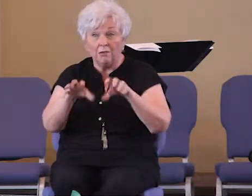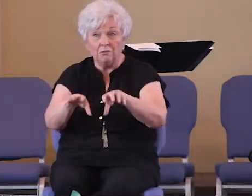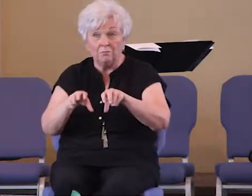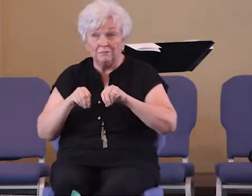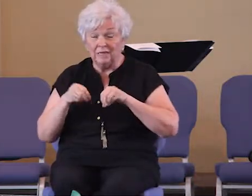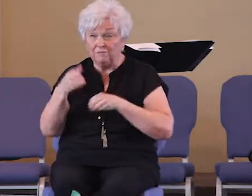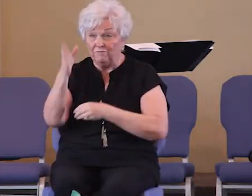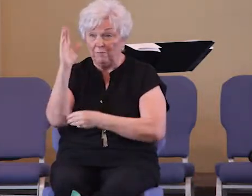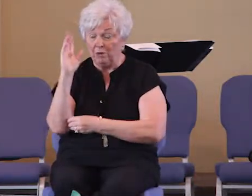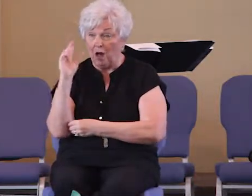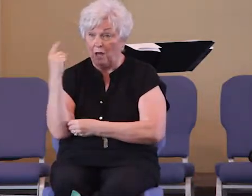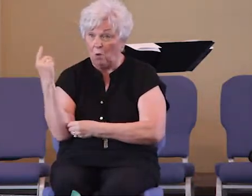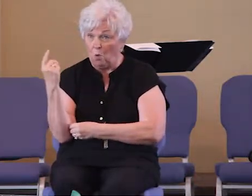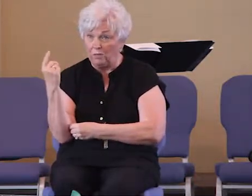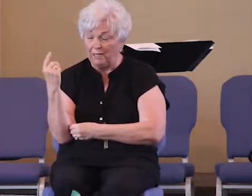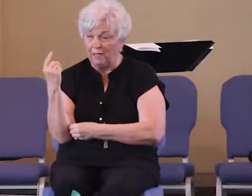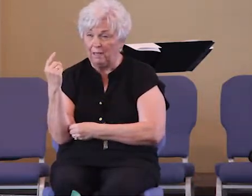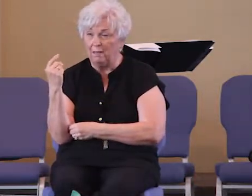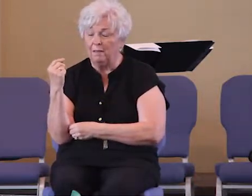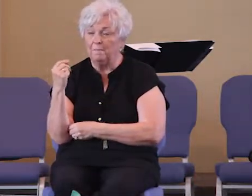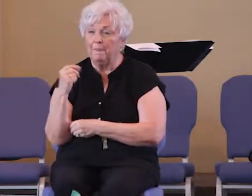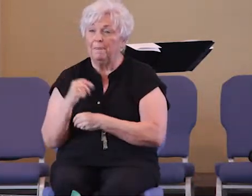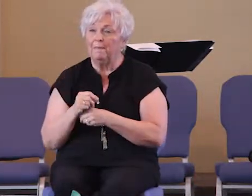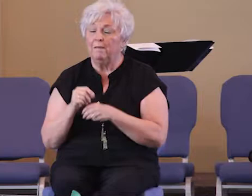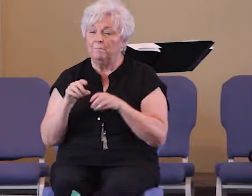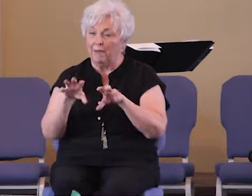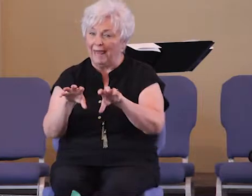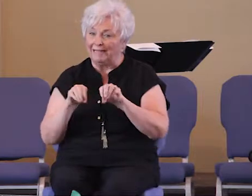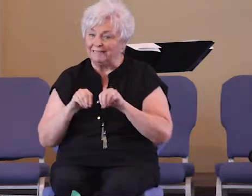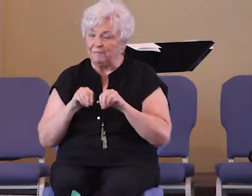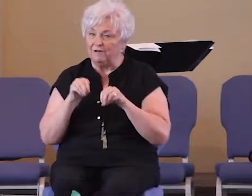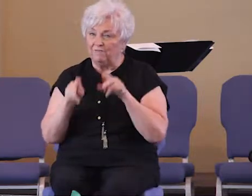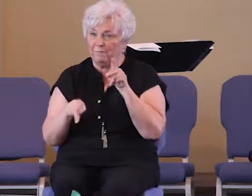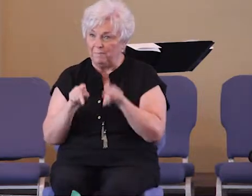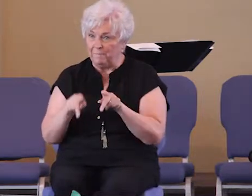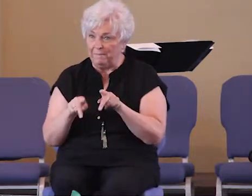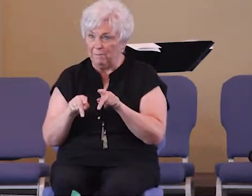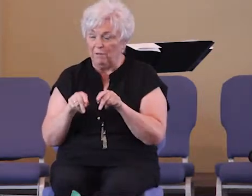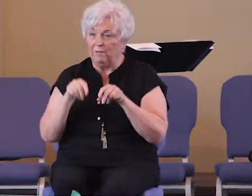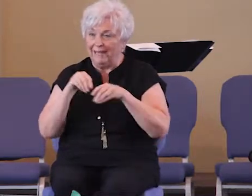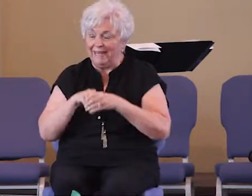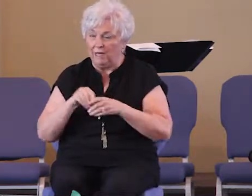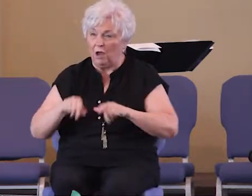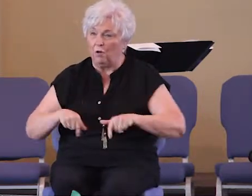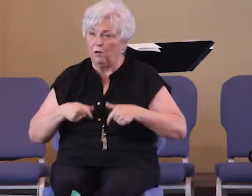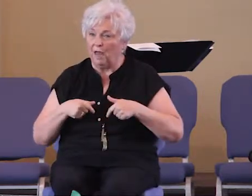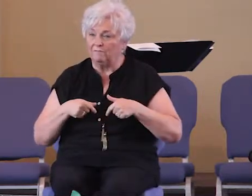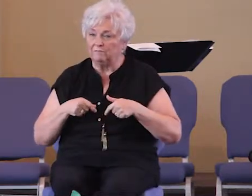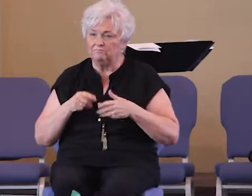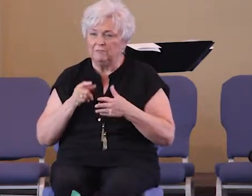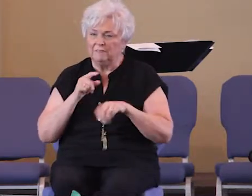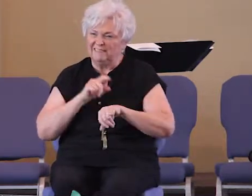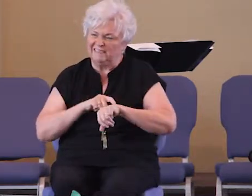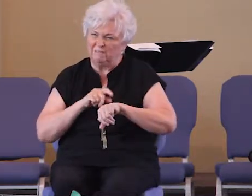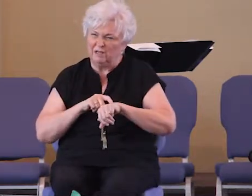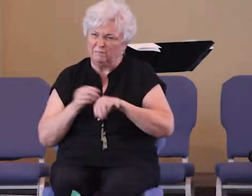lives, puts us on the other end of that spectrum to where we become willful scoffers or willful sinners, if